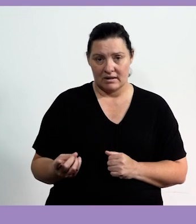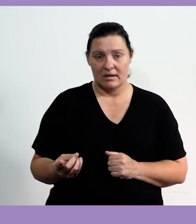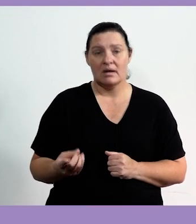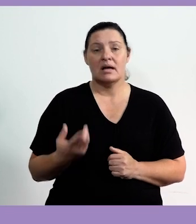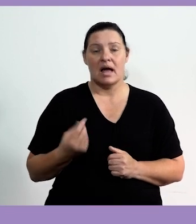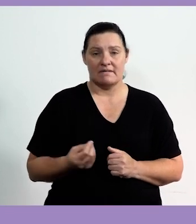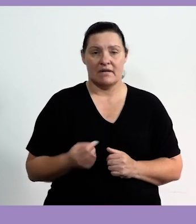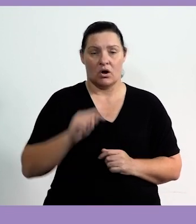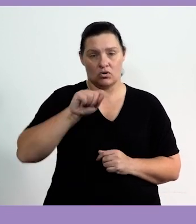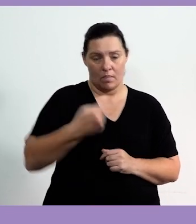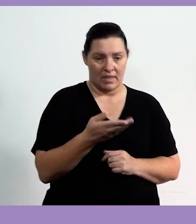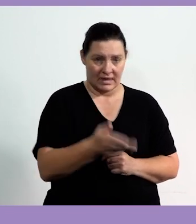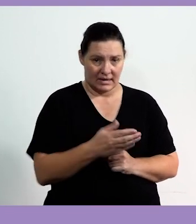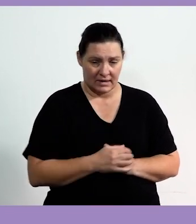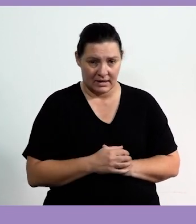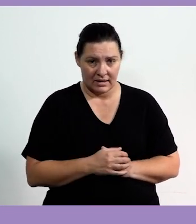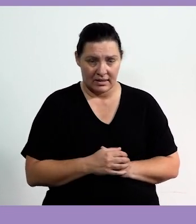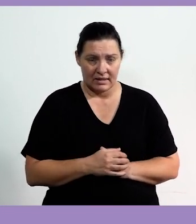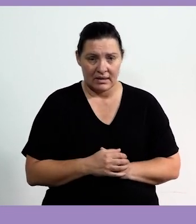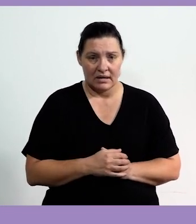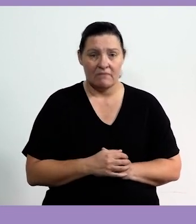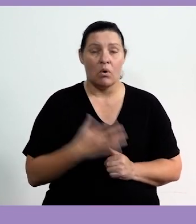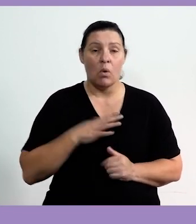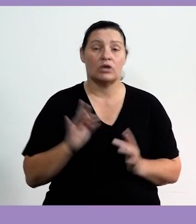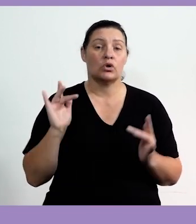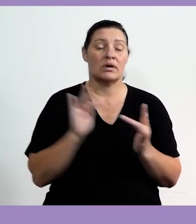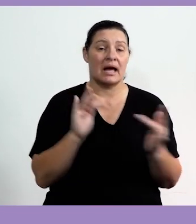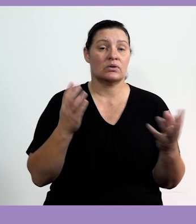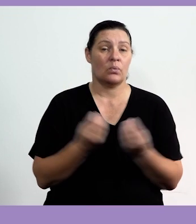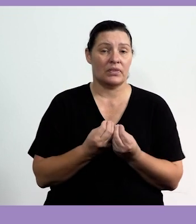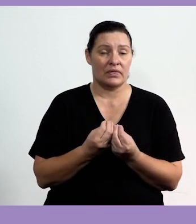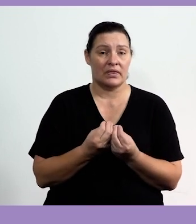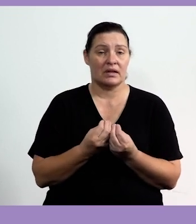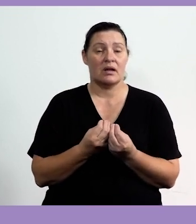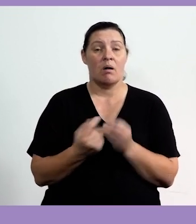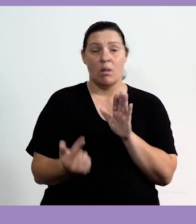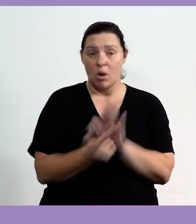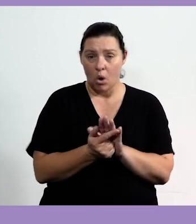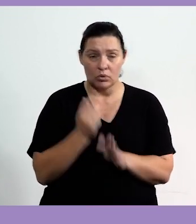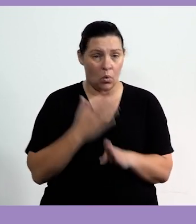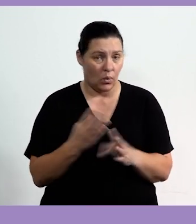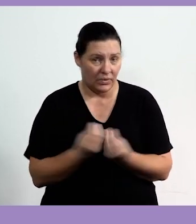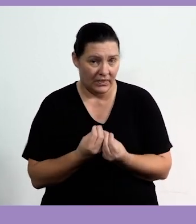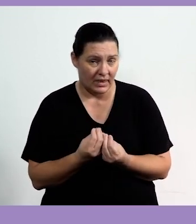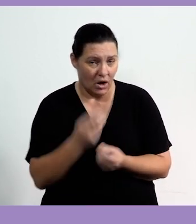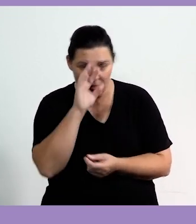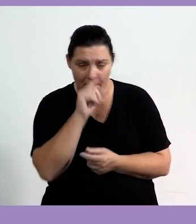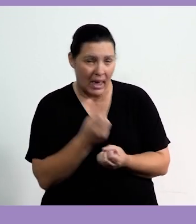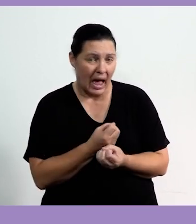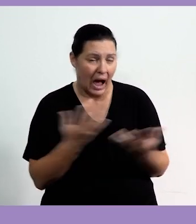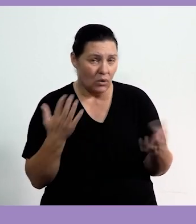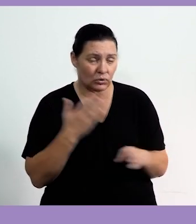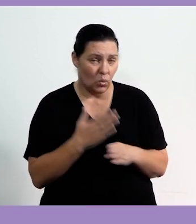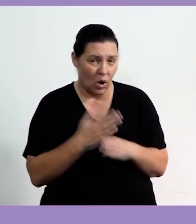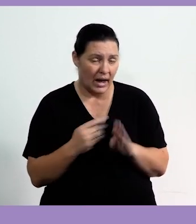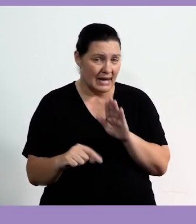1s there, and we are going to have our comma there. But if you want to connect this with our exponential laws that we were working with,